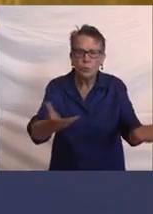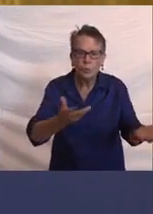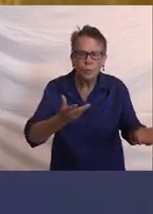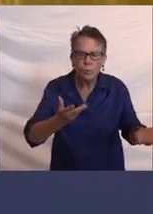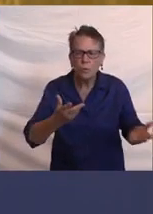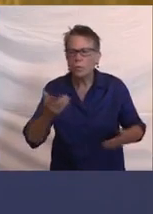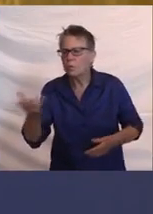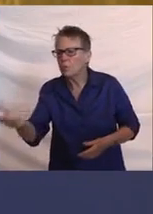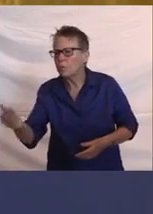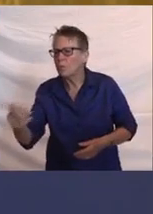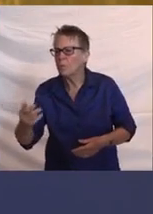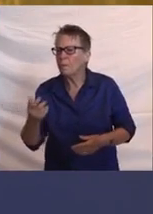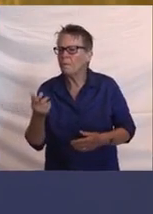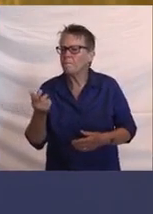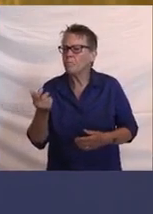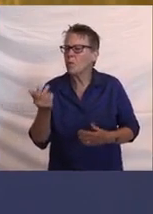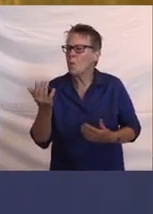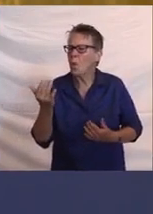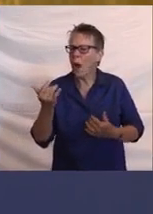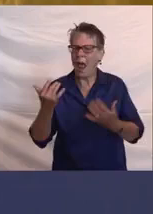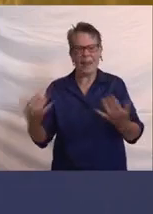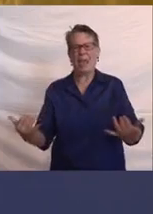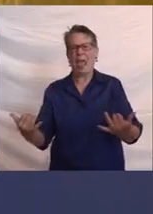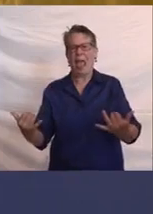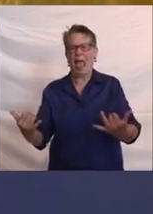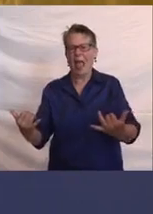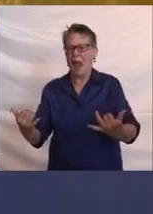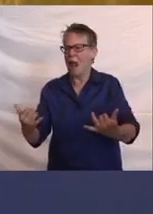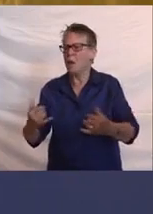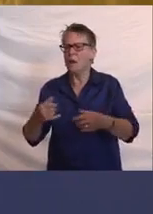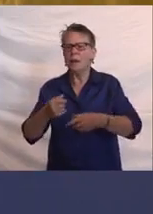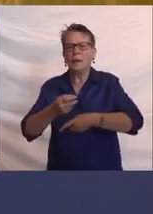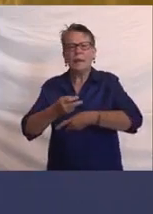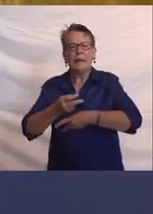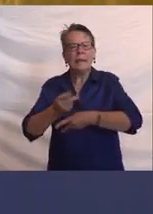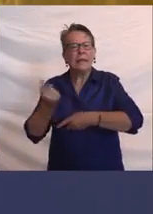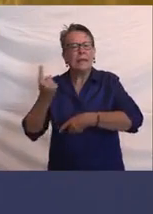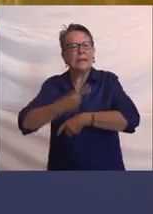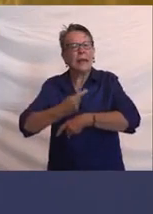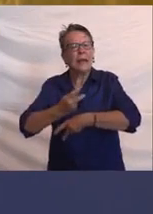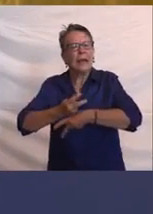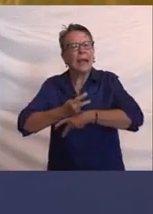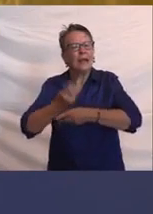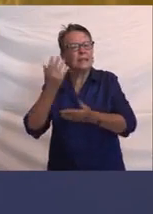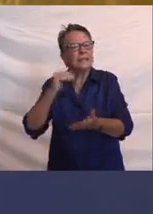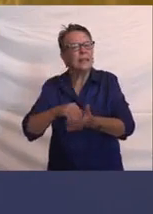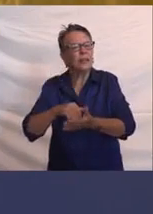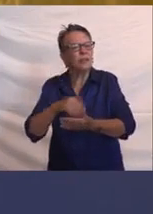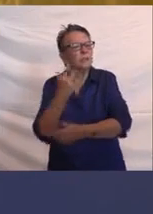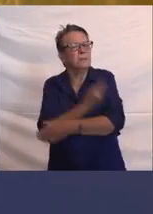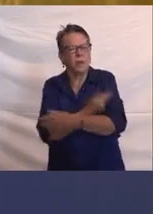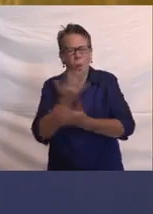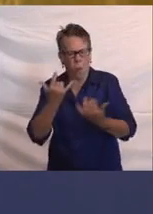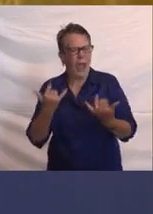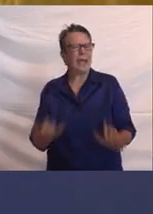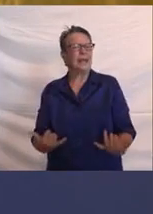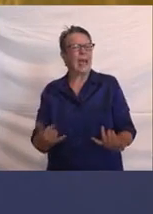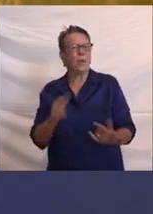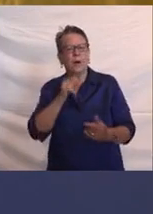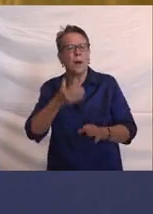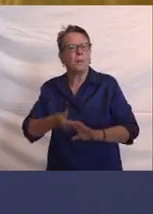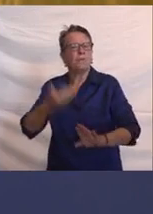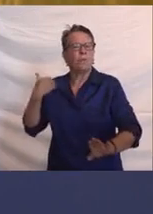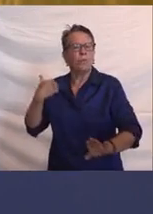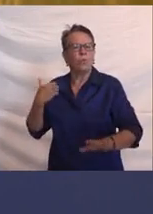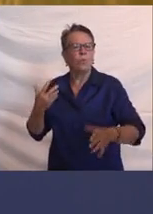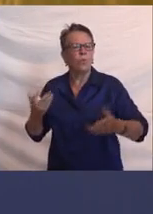led to the decision today instead of, say, in August when a similar decision was made for teachers? I wanted to ask a